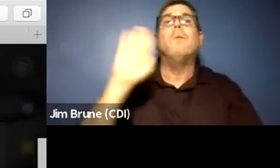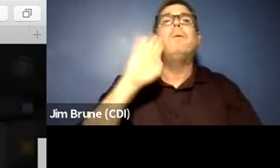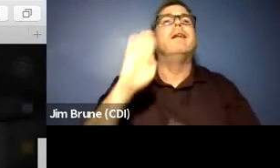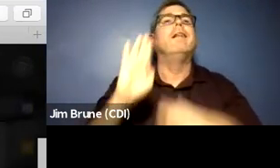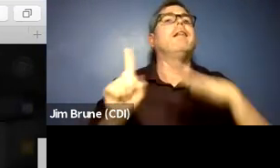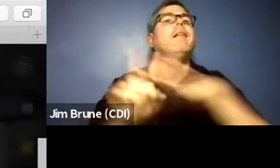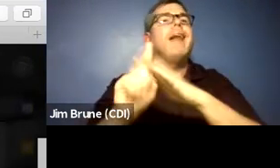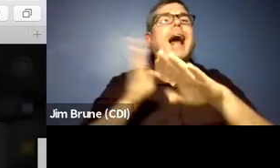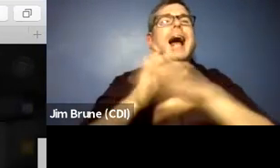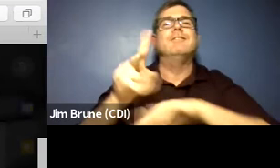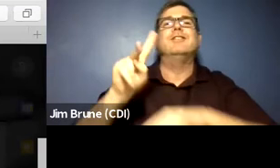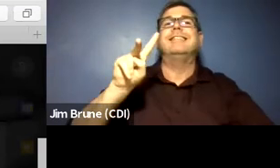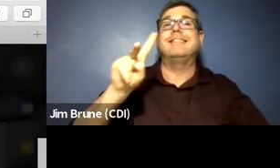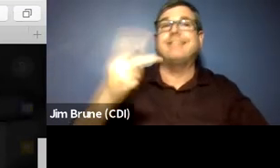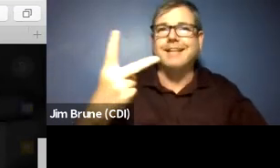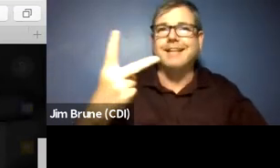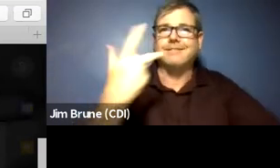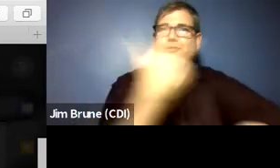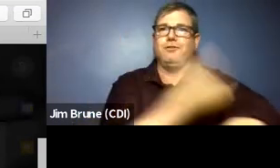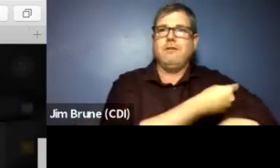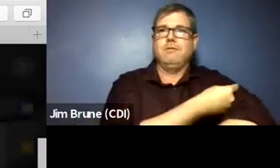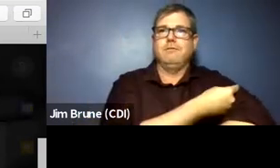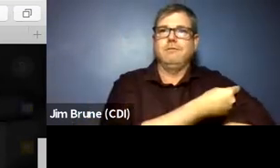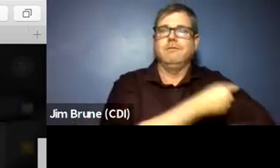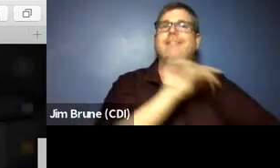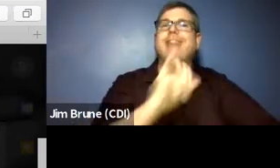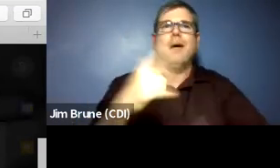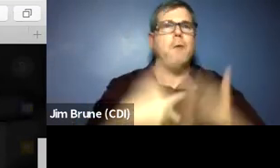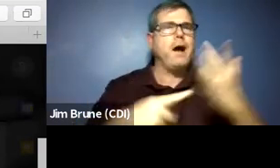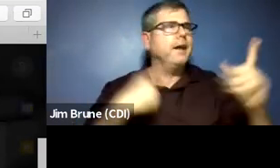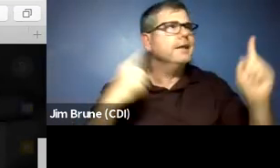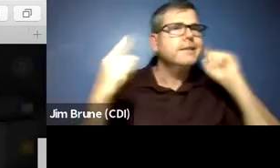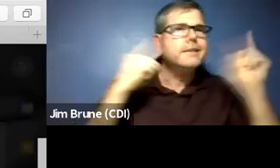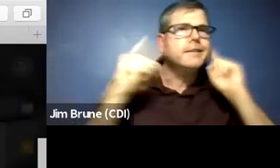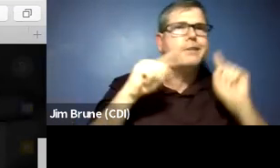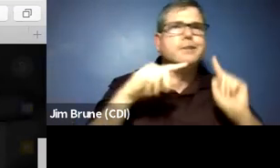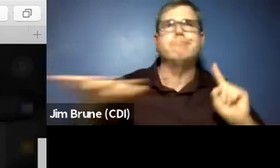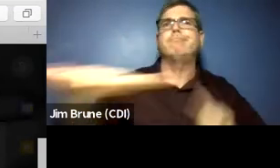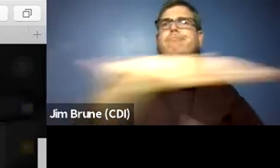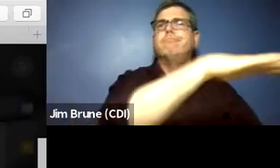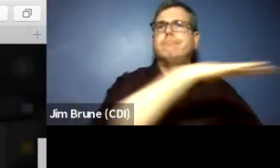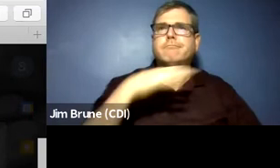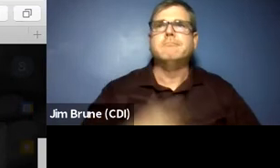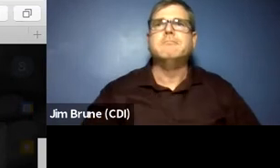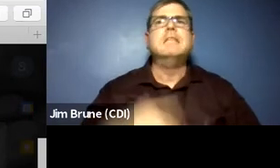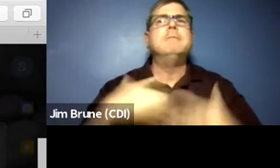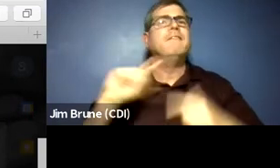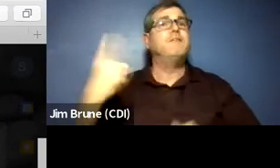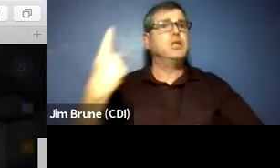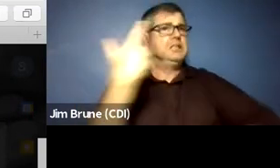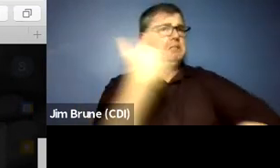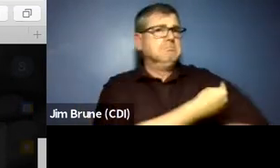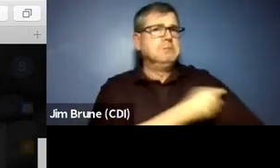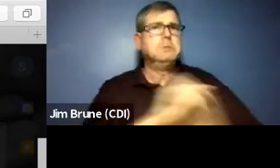definitely second dose. A lot of people after the first dose are like, oh, it's no big deal, a little bit of pain in my arm. Definitely people are feeling after the